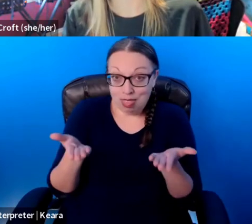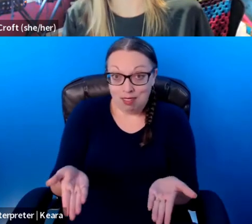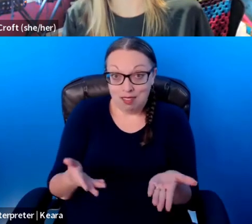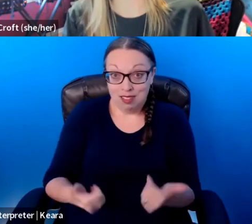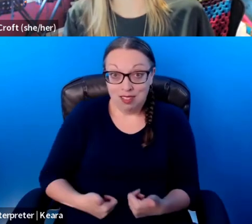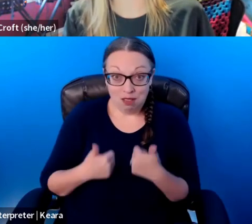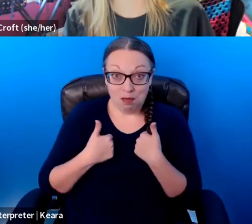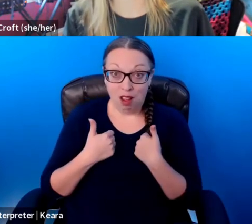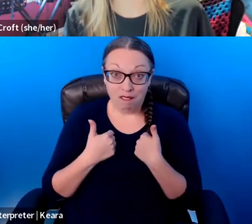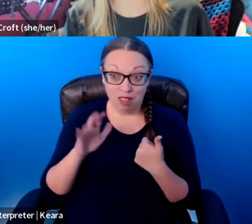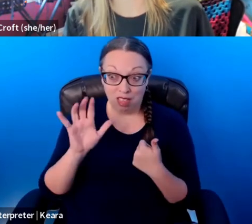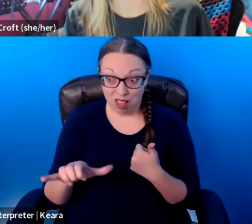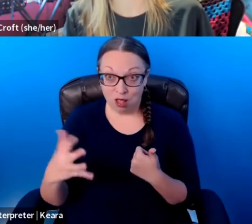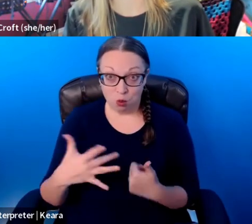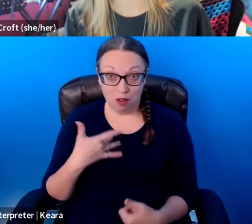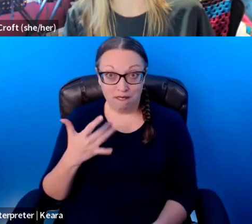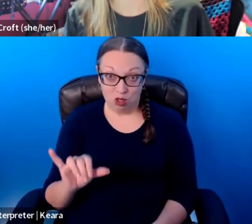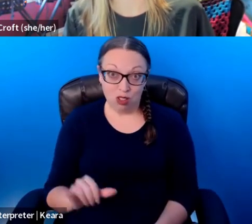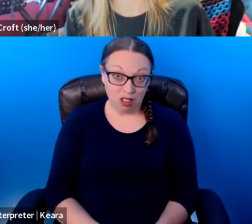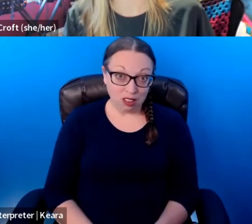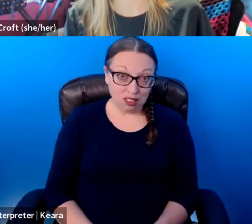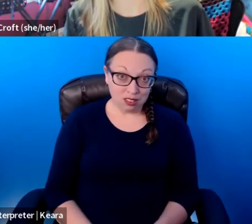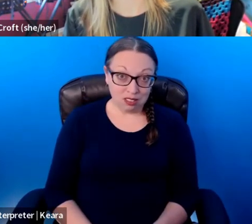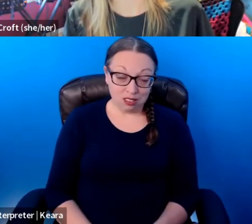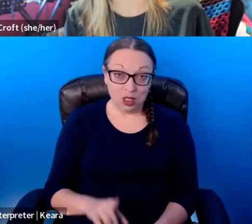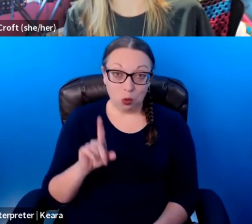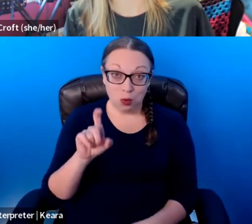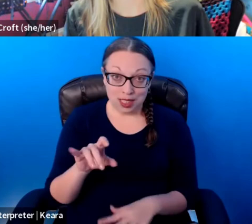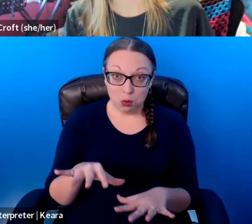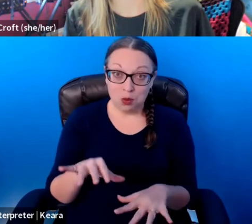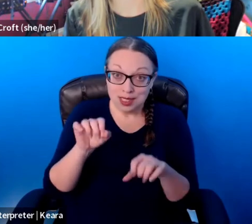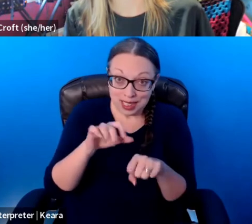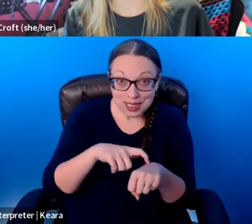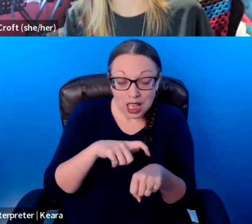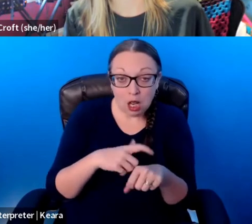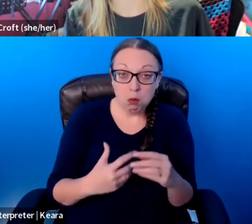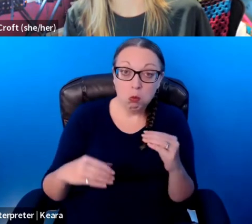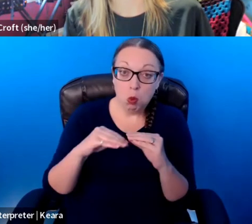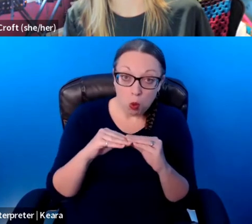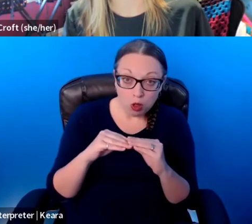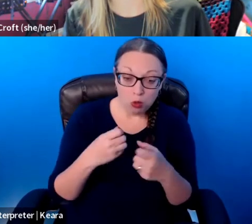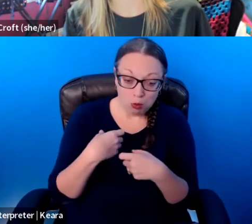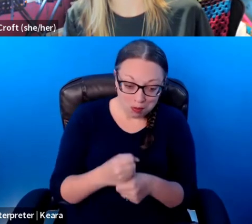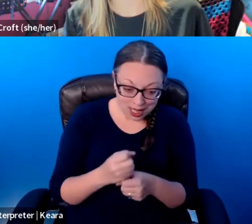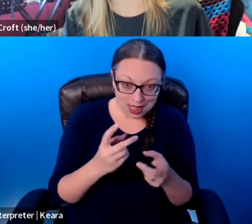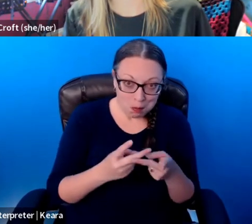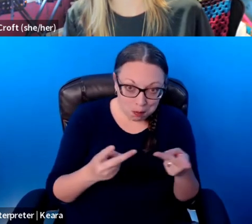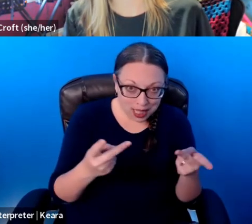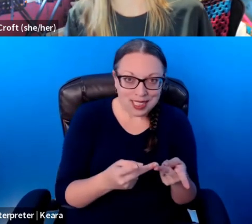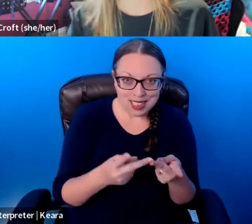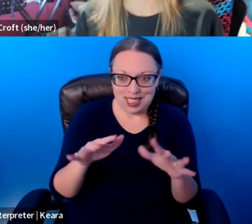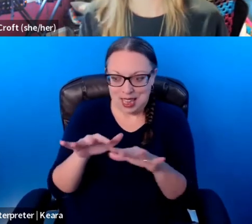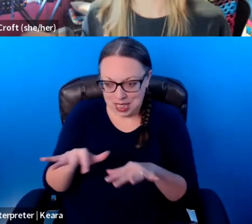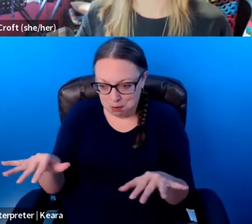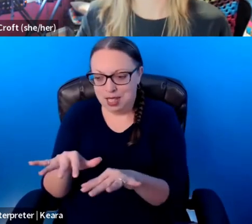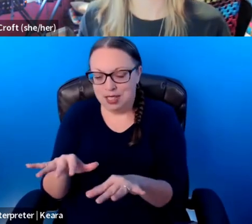like, you know, and we really need to take more time to create the places and the spaces, right, where people